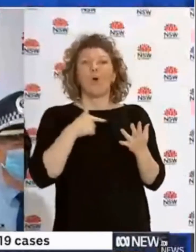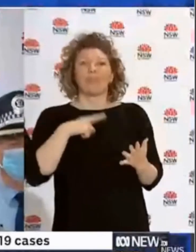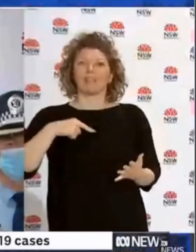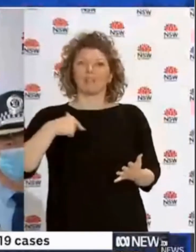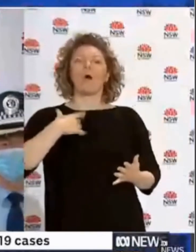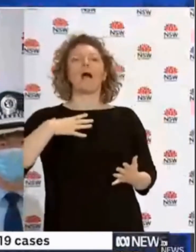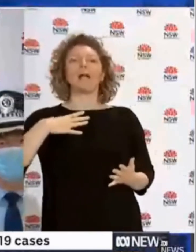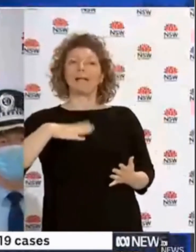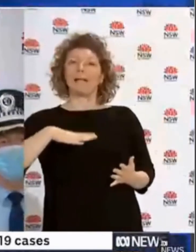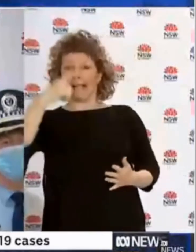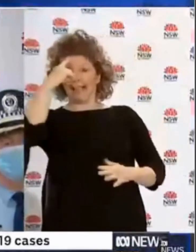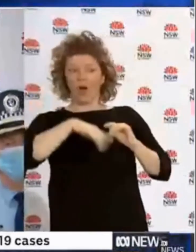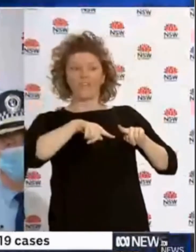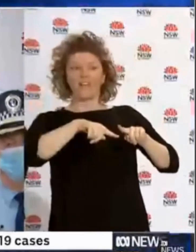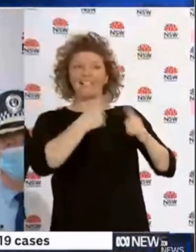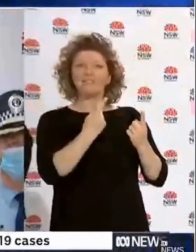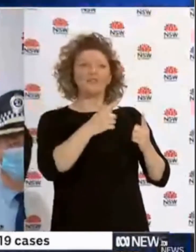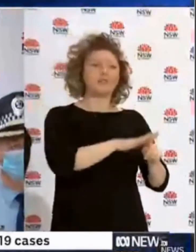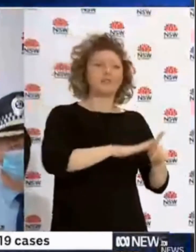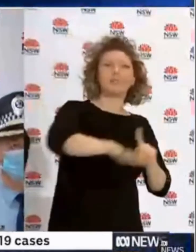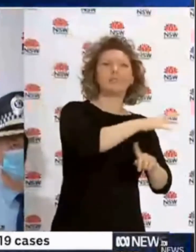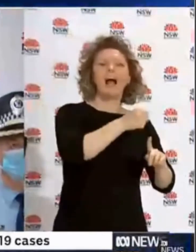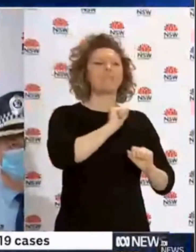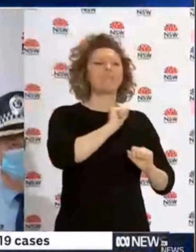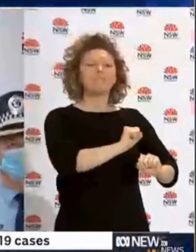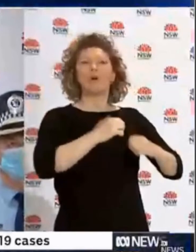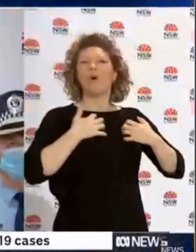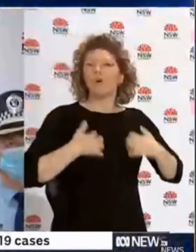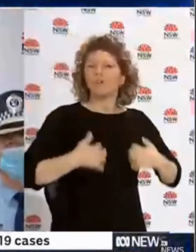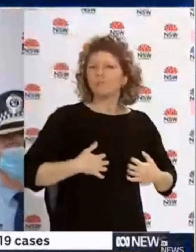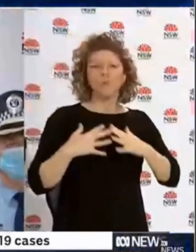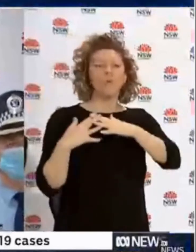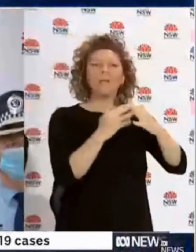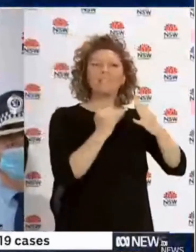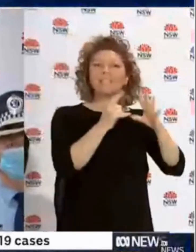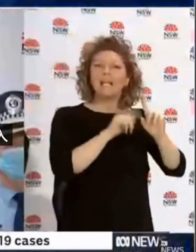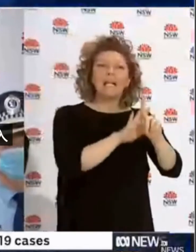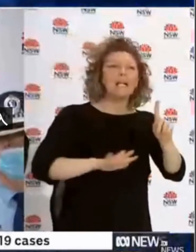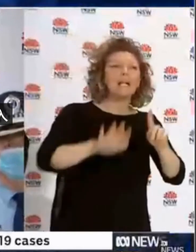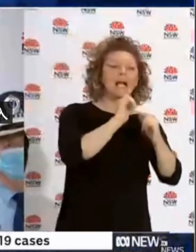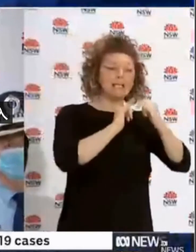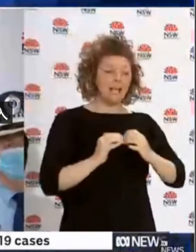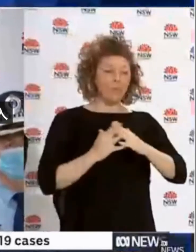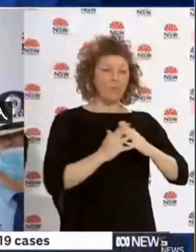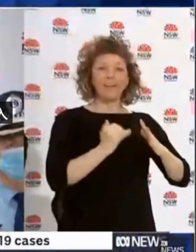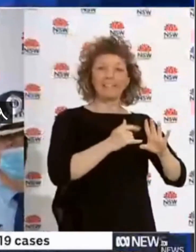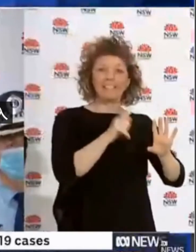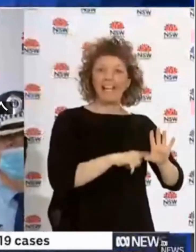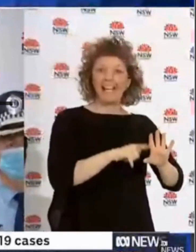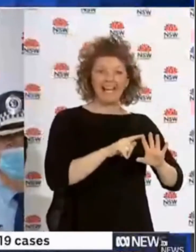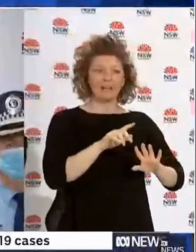in Sydney Local Health District, southwestern Sydney Local Health District and western Sydney has moved into a, if you like, a micro